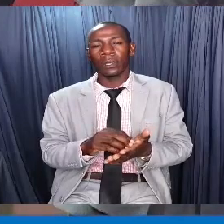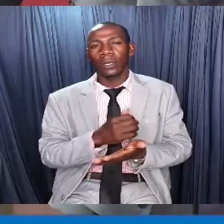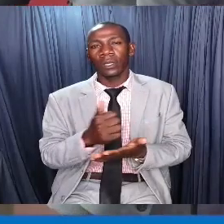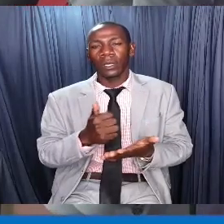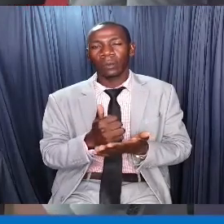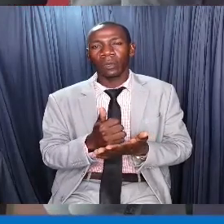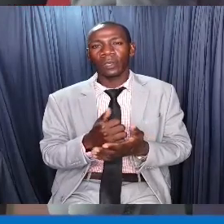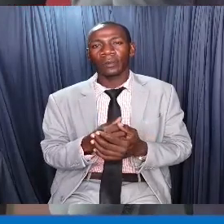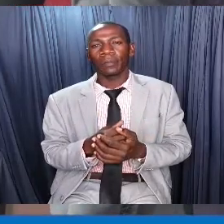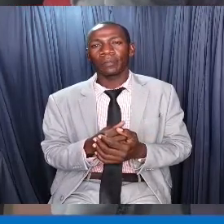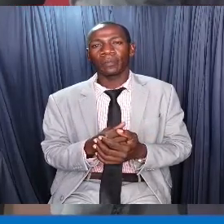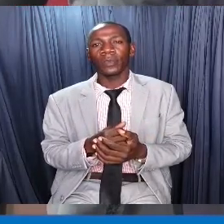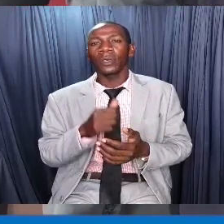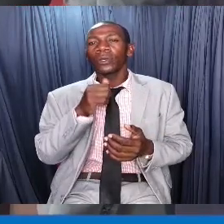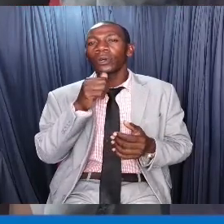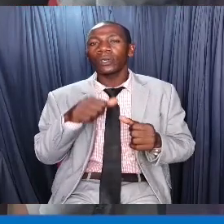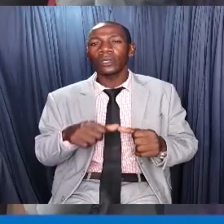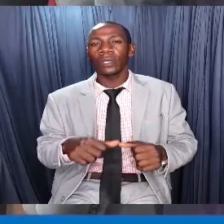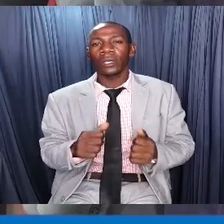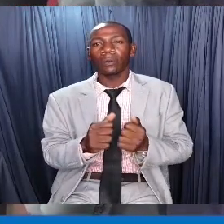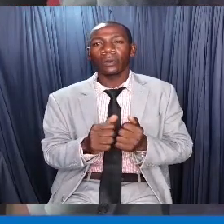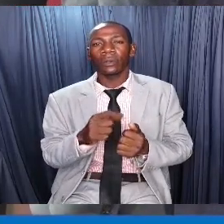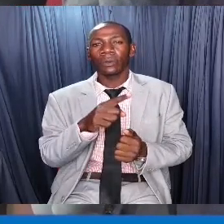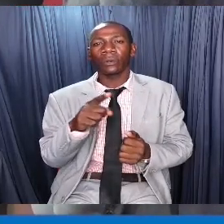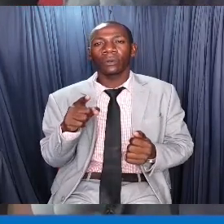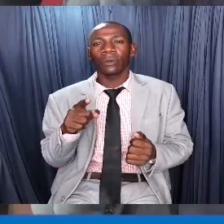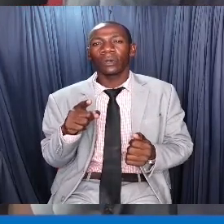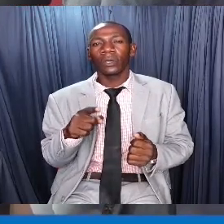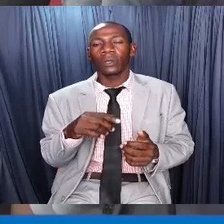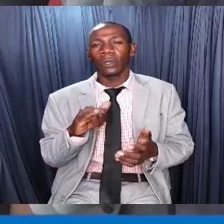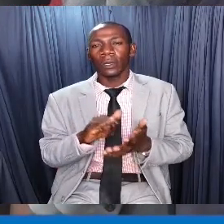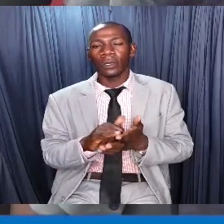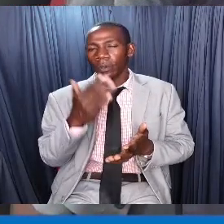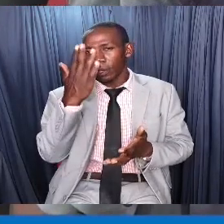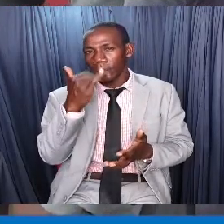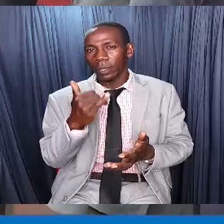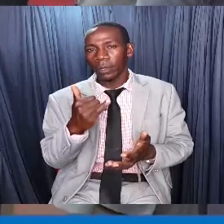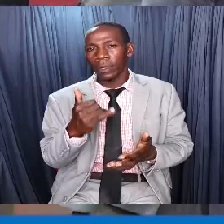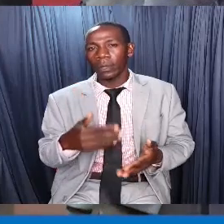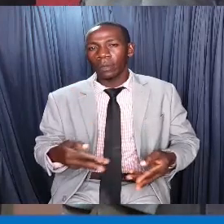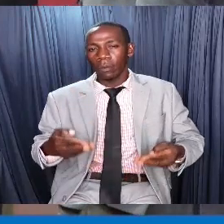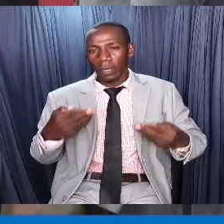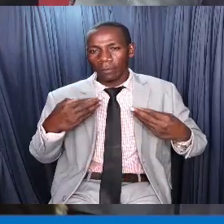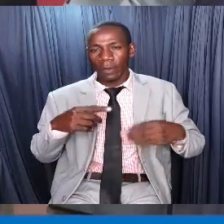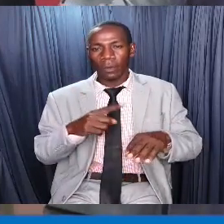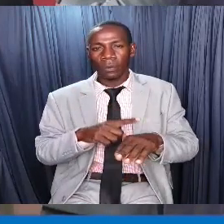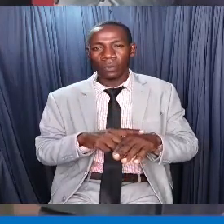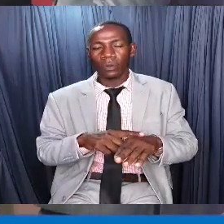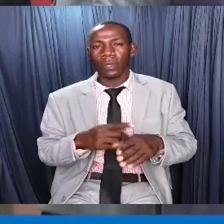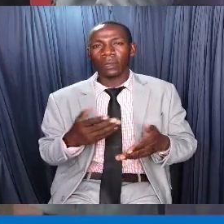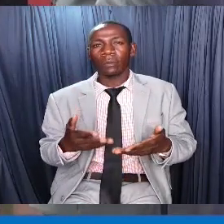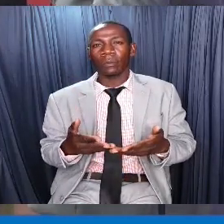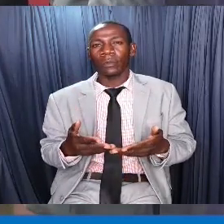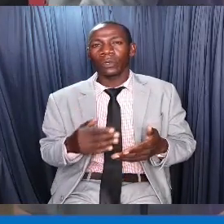asifiwe sana. Amen. Hakitakuwa na wewe tena. It will no longer stay in you. Ndio sisi. That's why. Tumepewa nafasi nzuri. For us we've given a